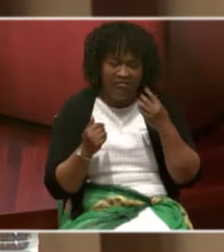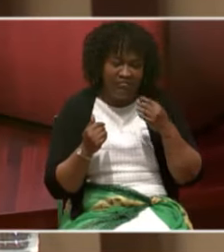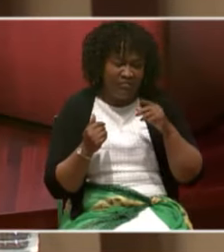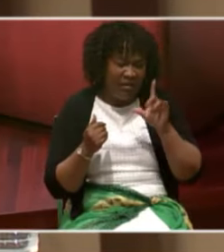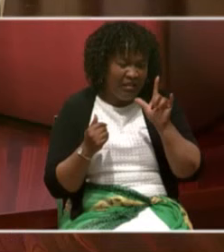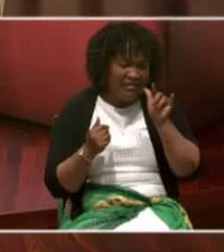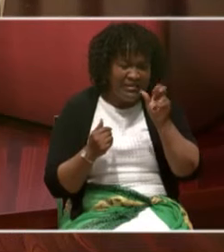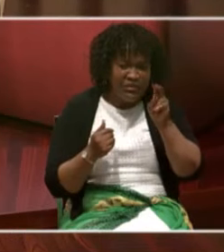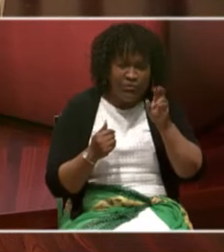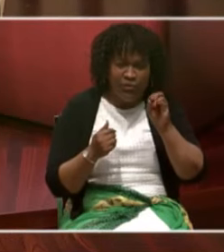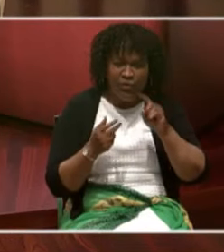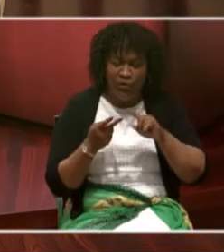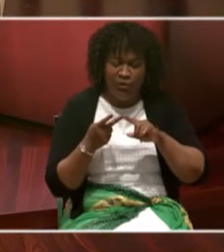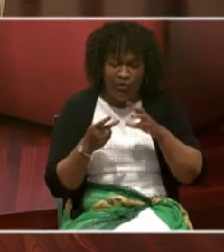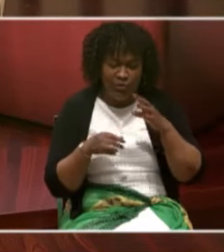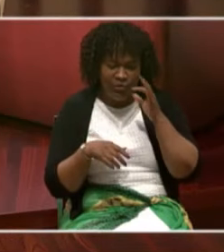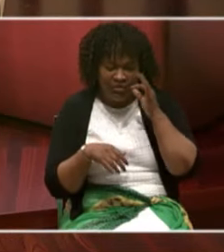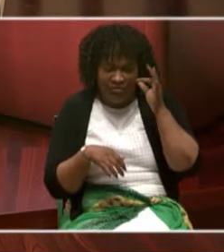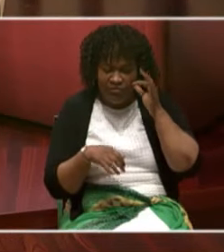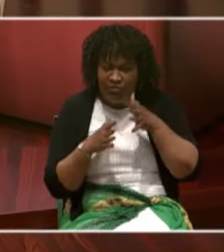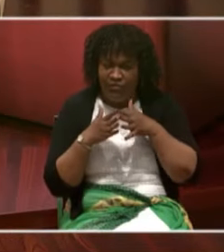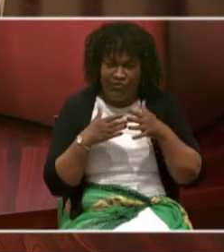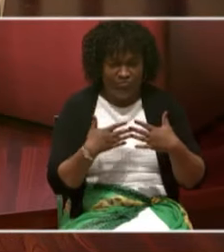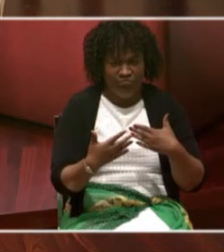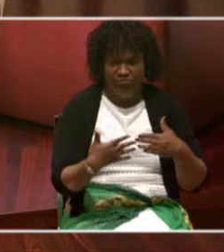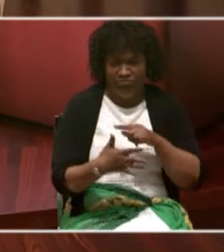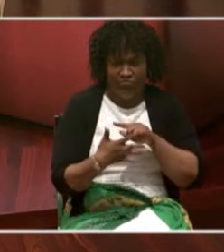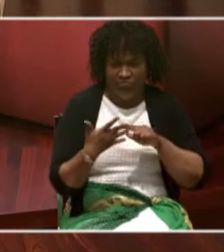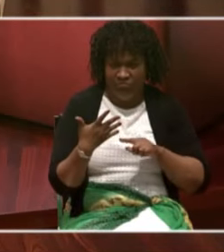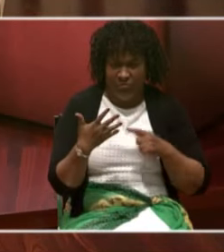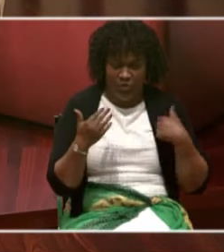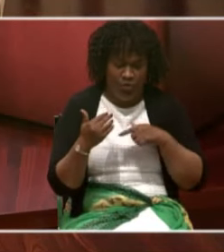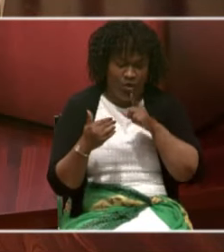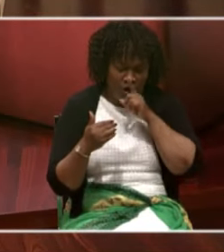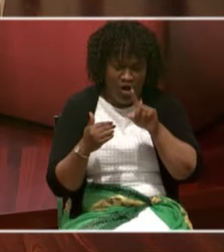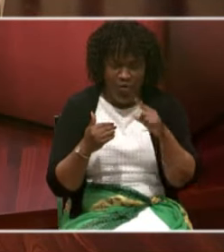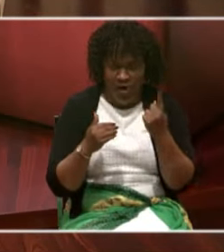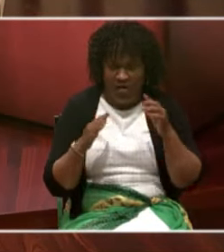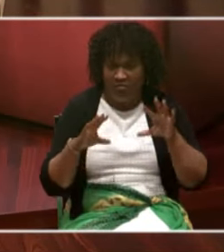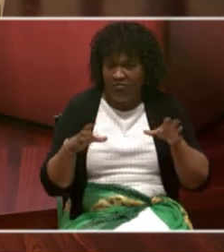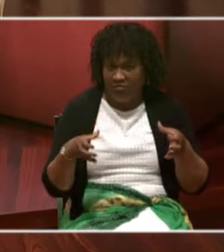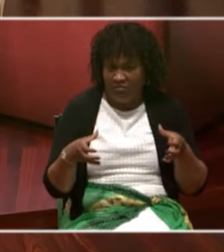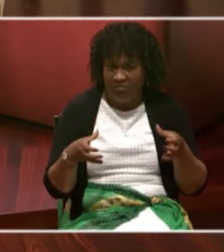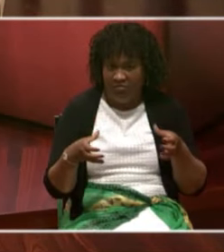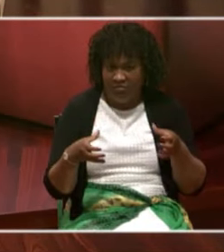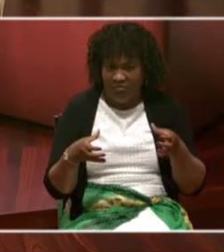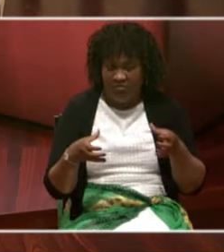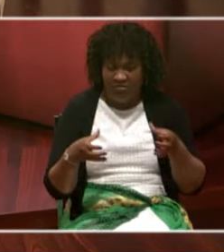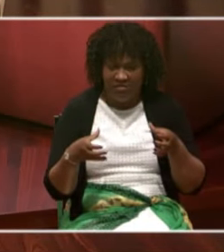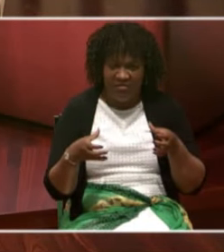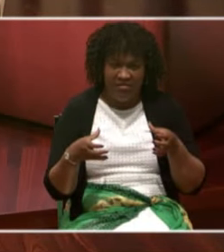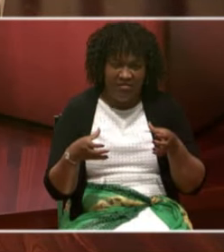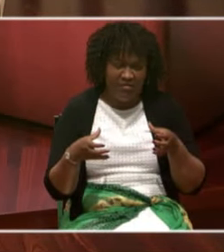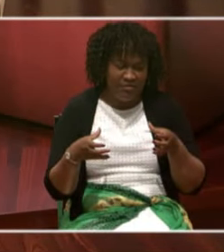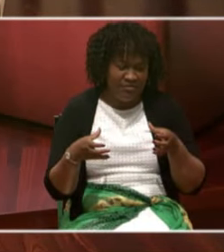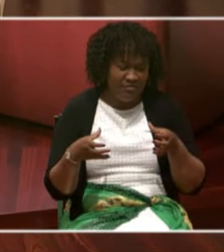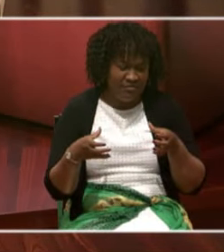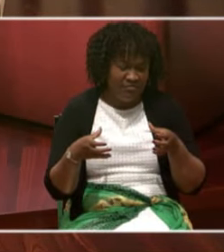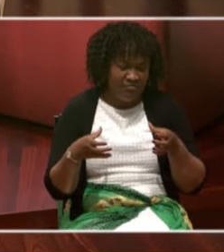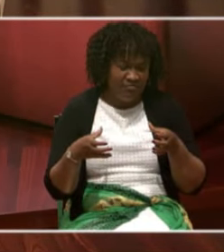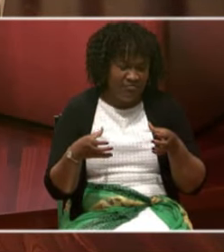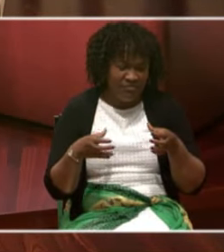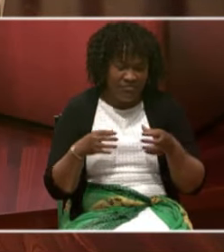from Boston? How many people going to be on that train coming from the South? How many people coming from the West Coast? And she could give us a